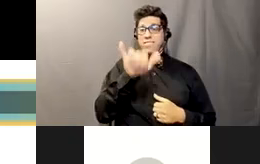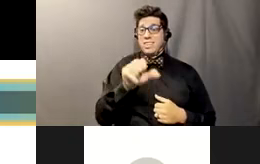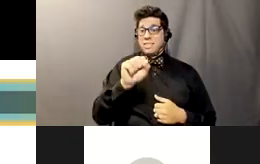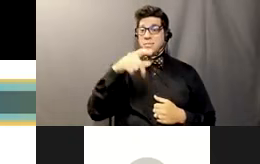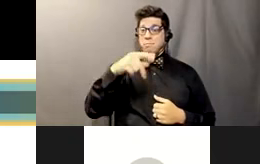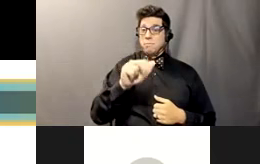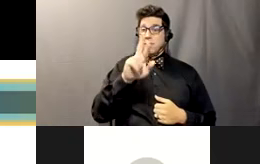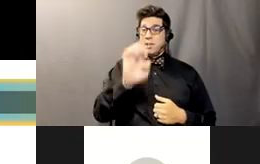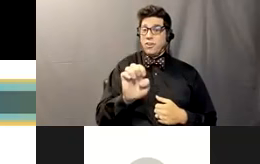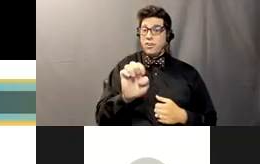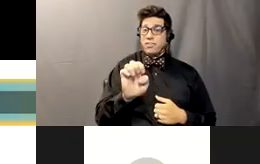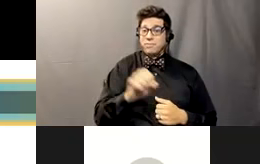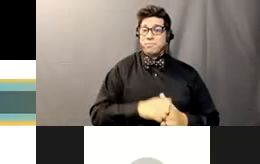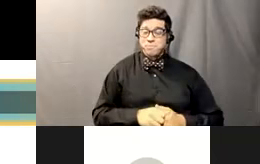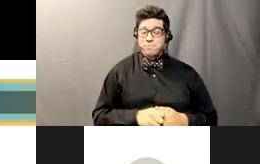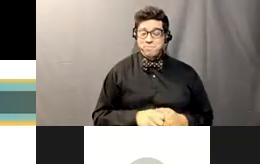project.